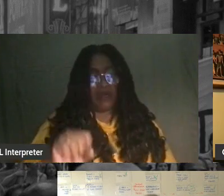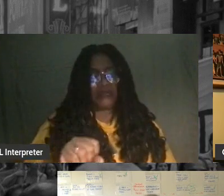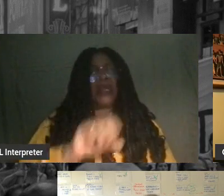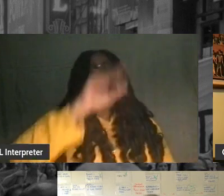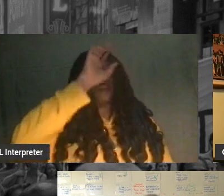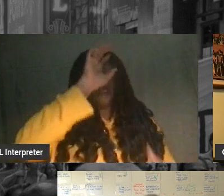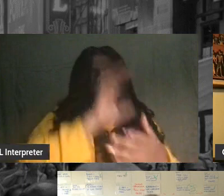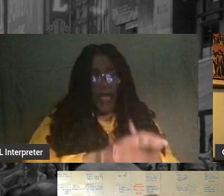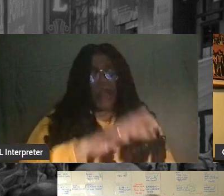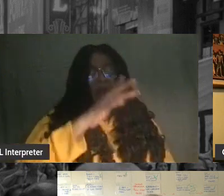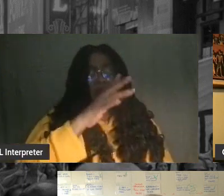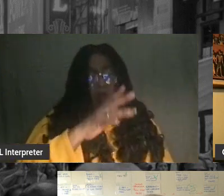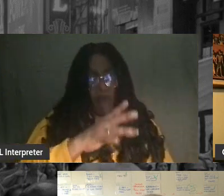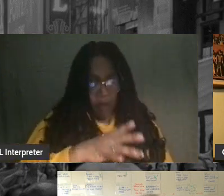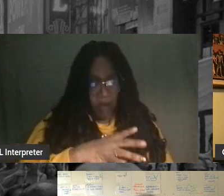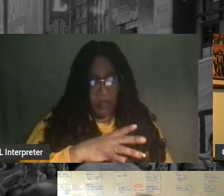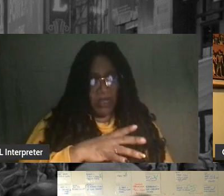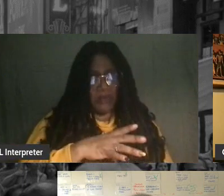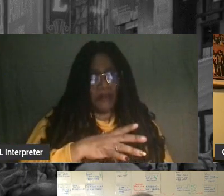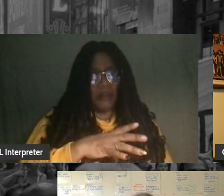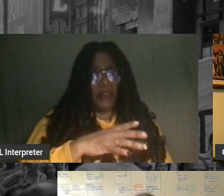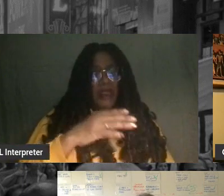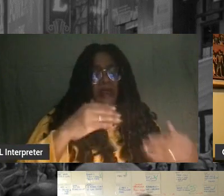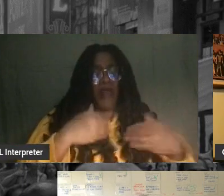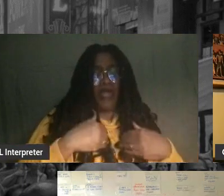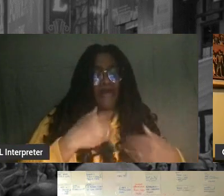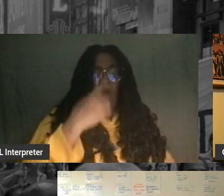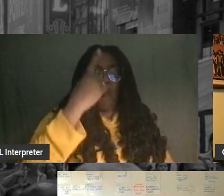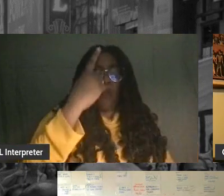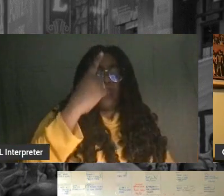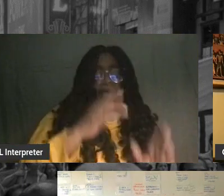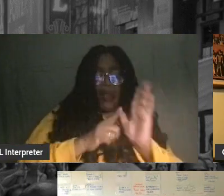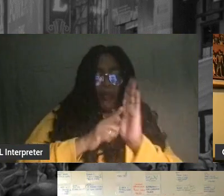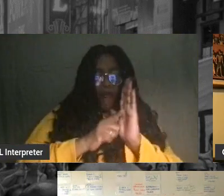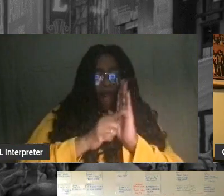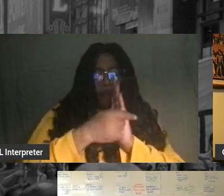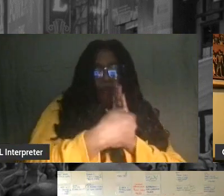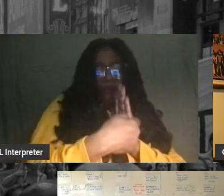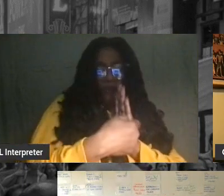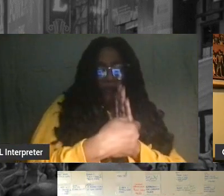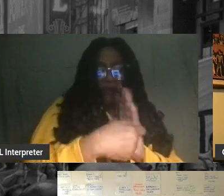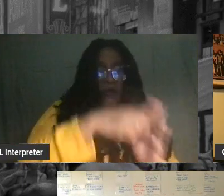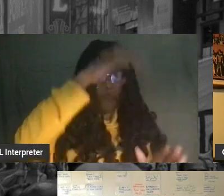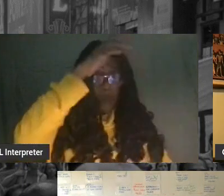woman who ended up having a one-night stand with a man